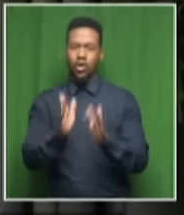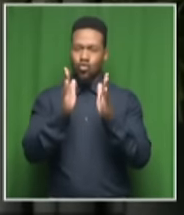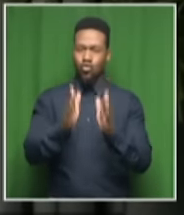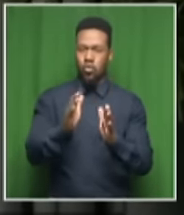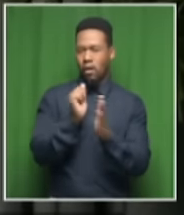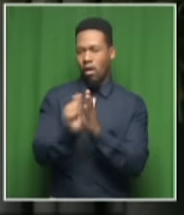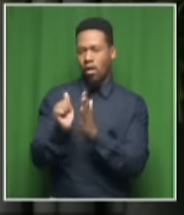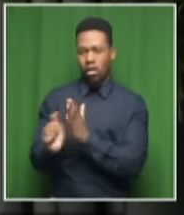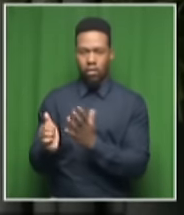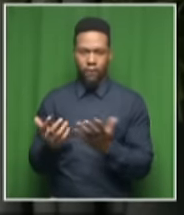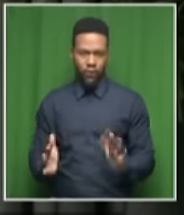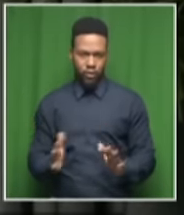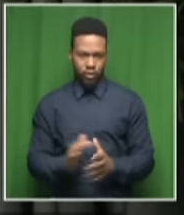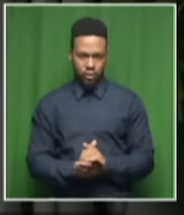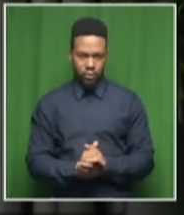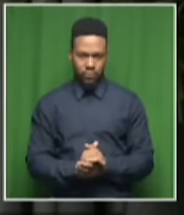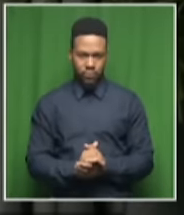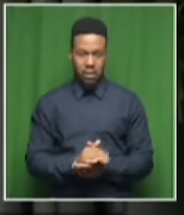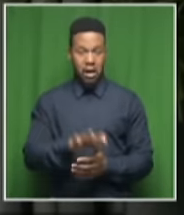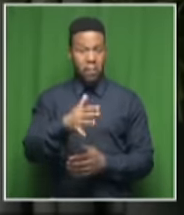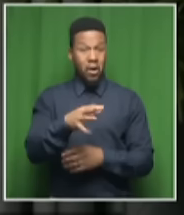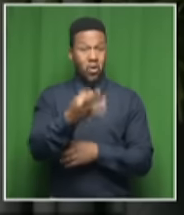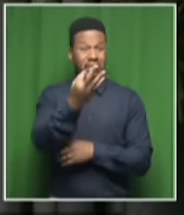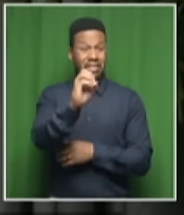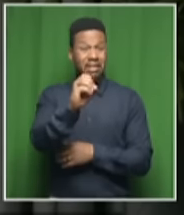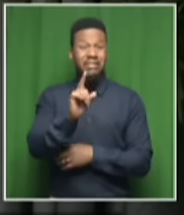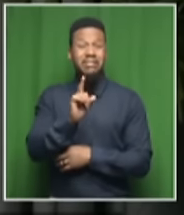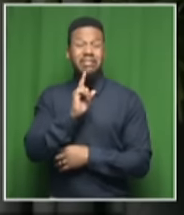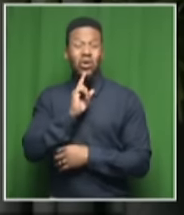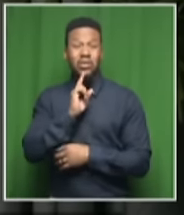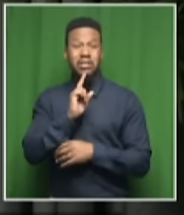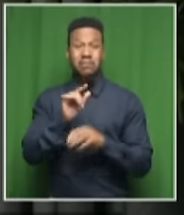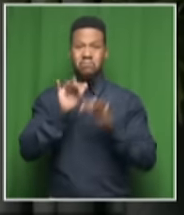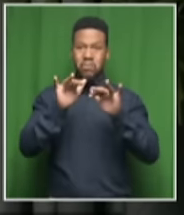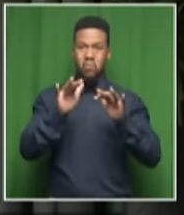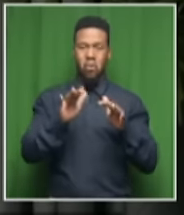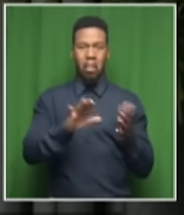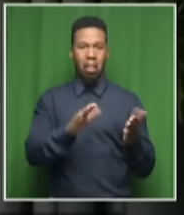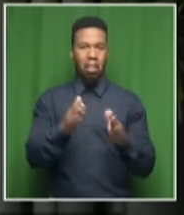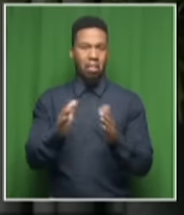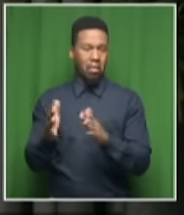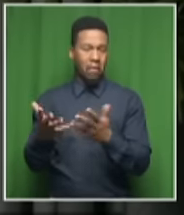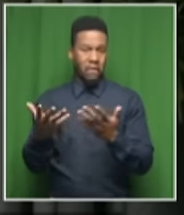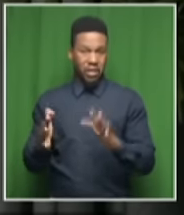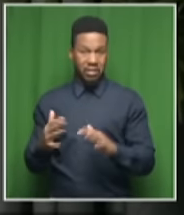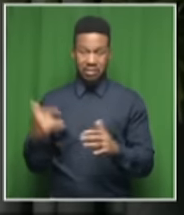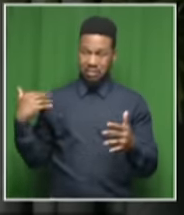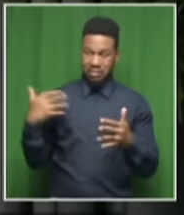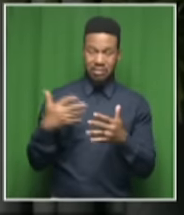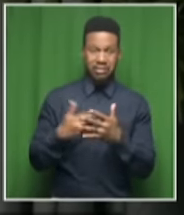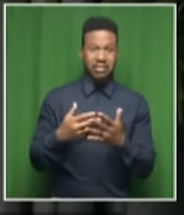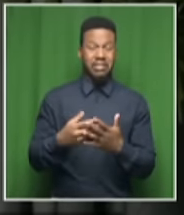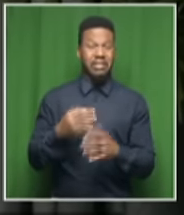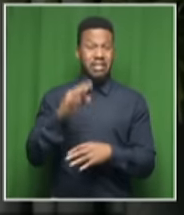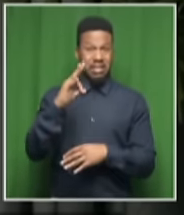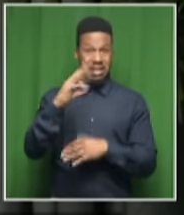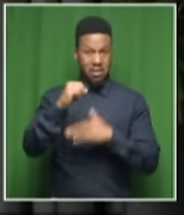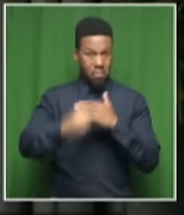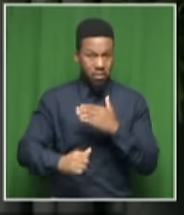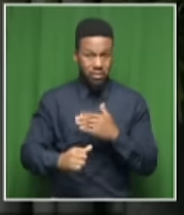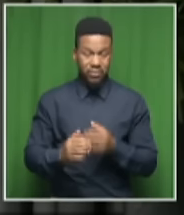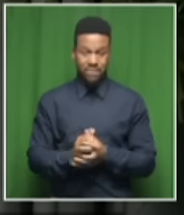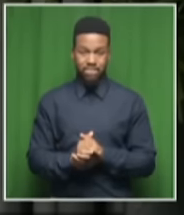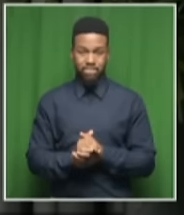Almost 30,000 Gazans have been killed or unaccounted for over the past 3 months. The